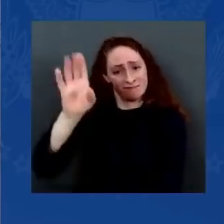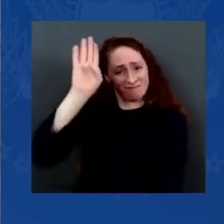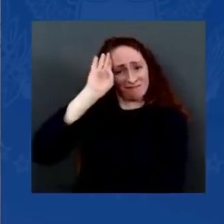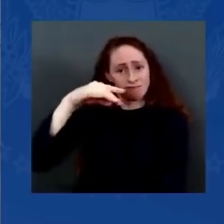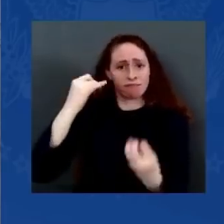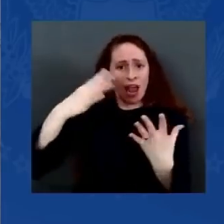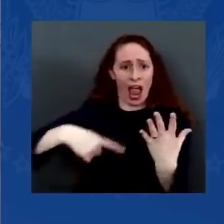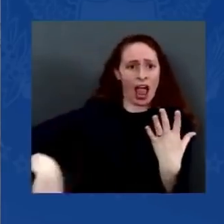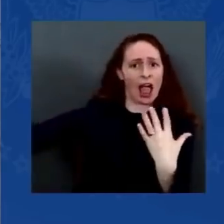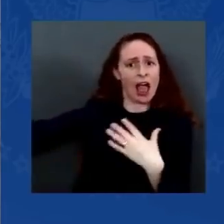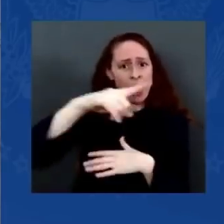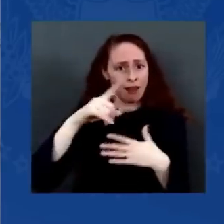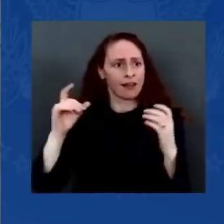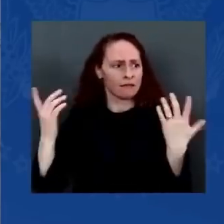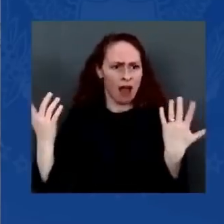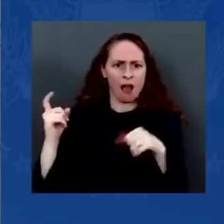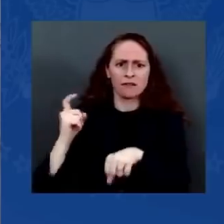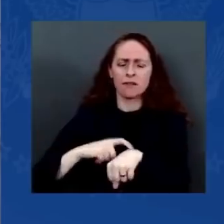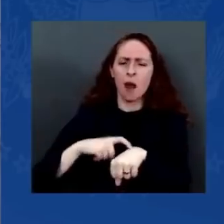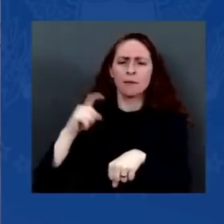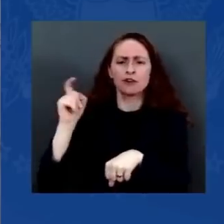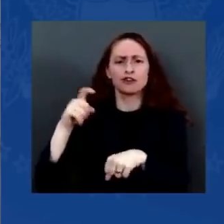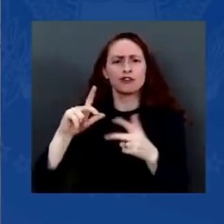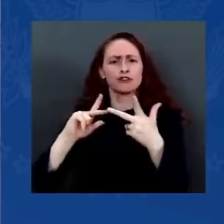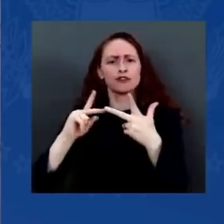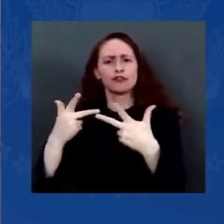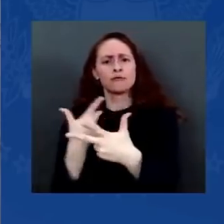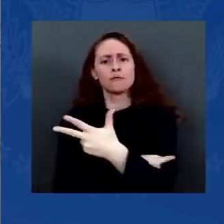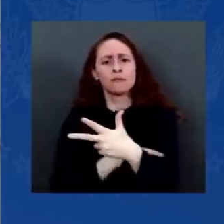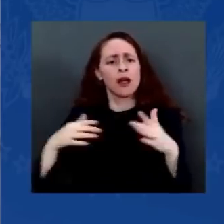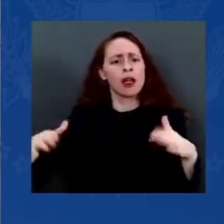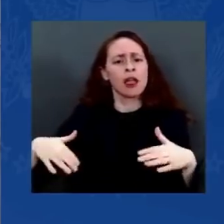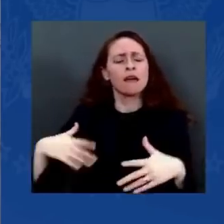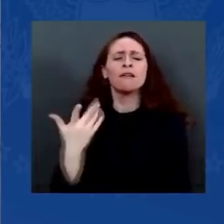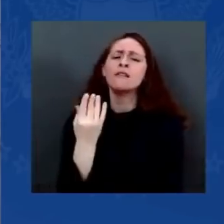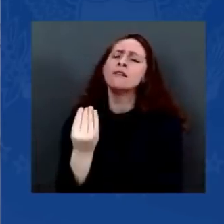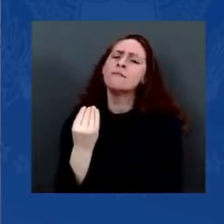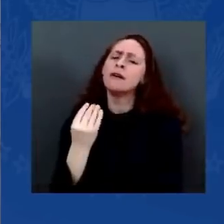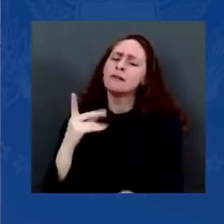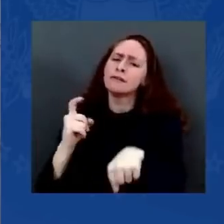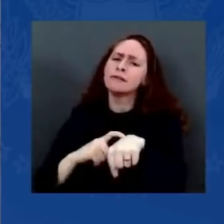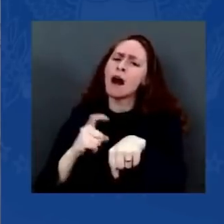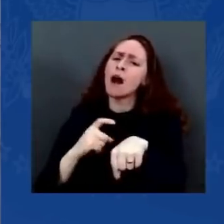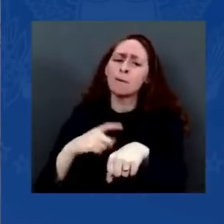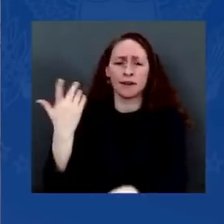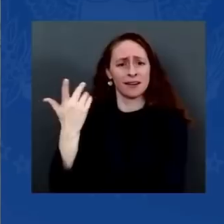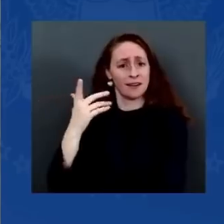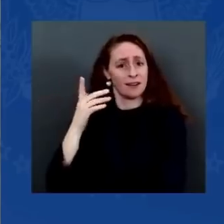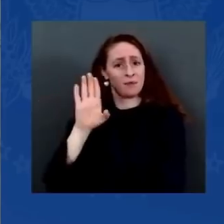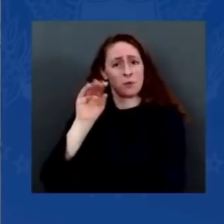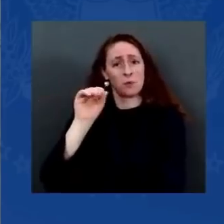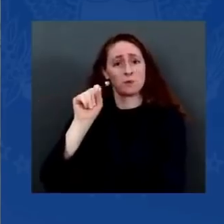booster. Folks, the booster shots are free and widely available. Over 60